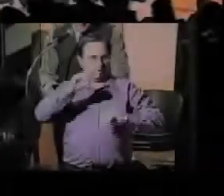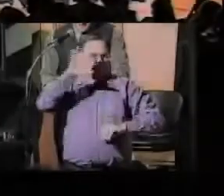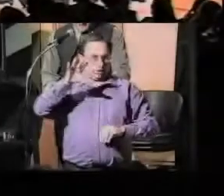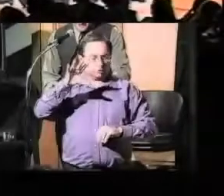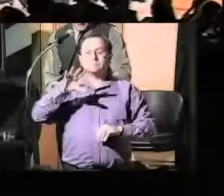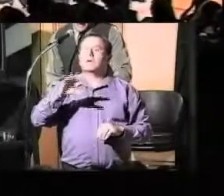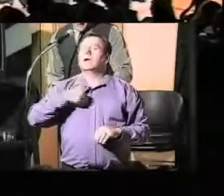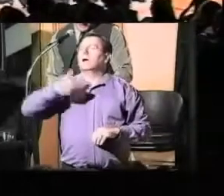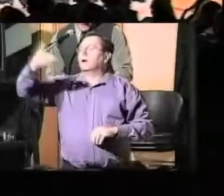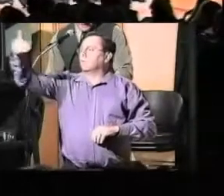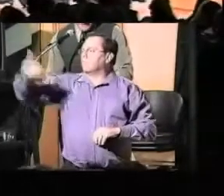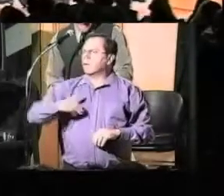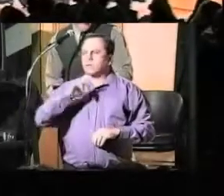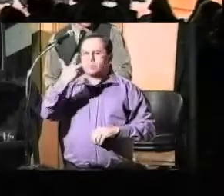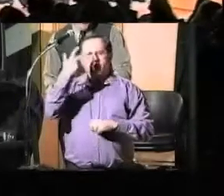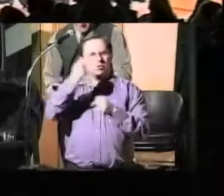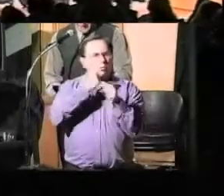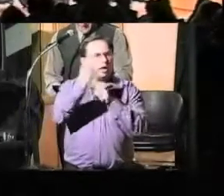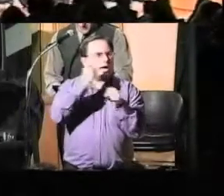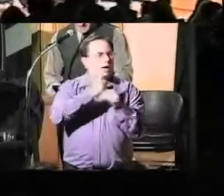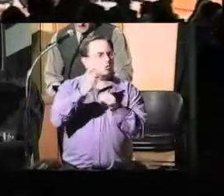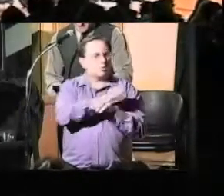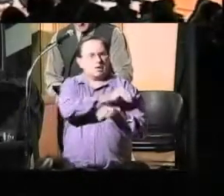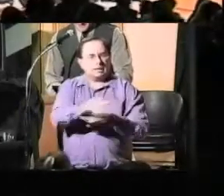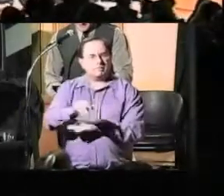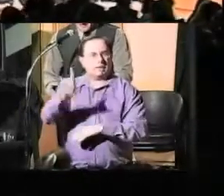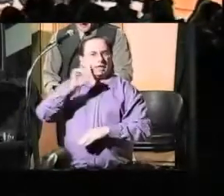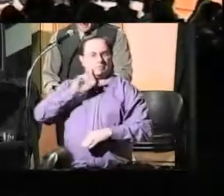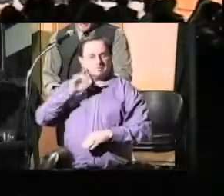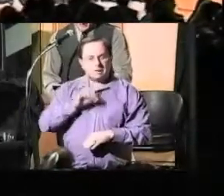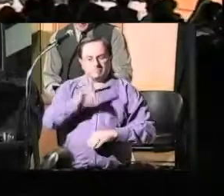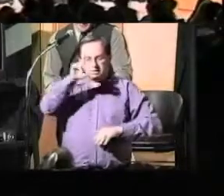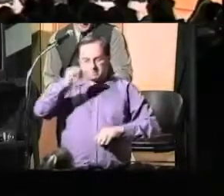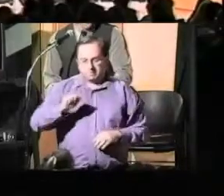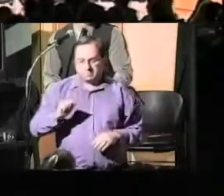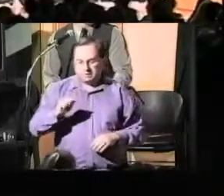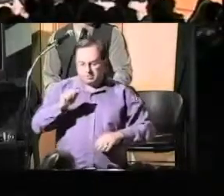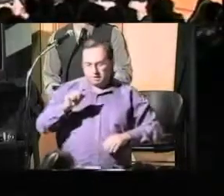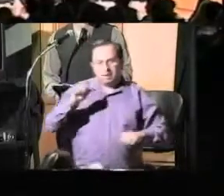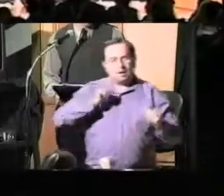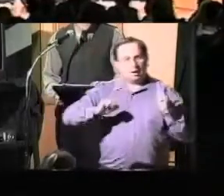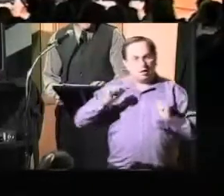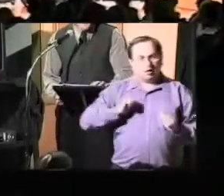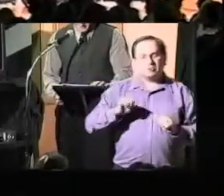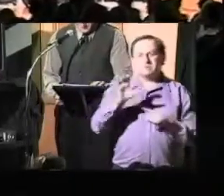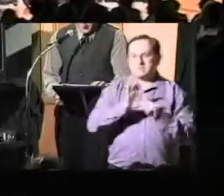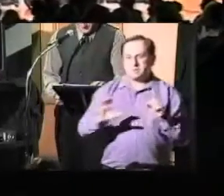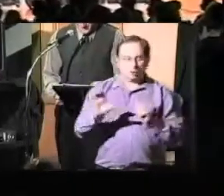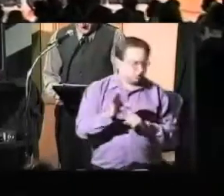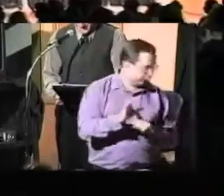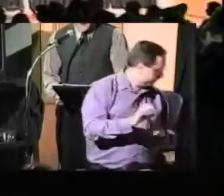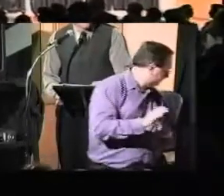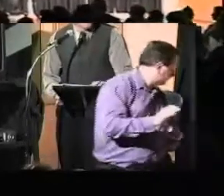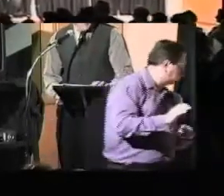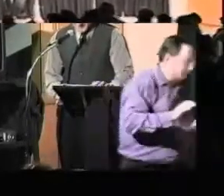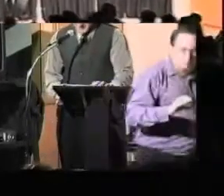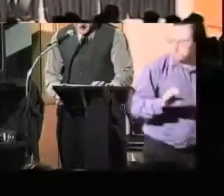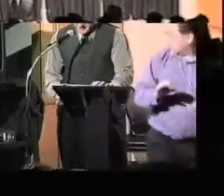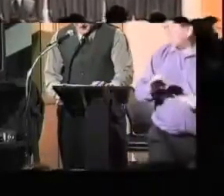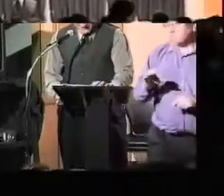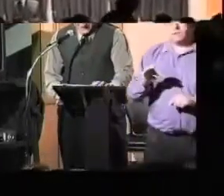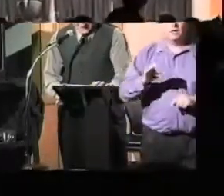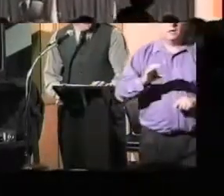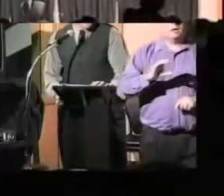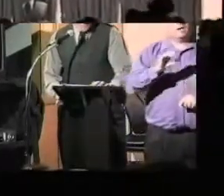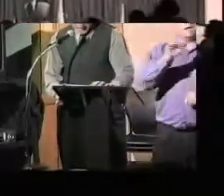I'd like to welcome you to the third annual Evening of Deaf and Disability Arts and Culture, this year christened Art with Attitude. My name is